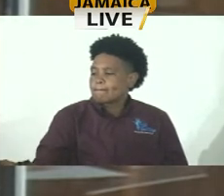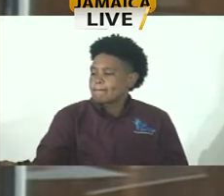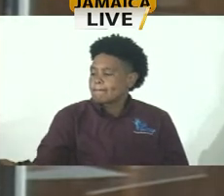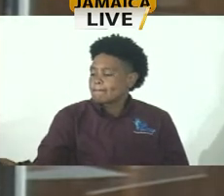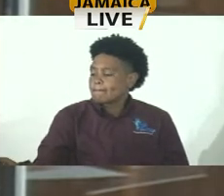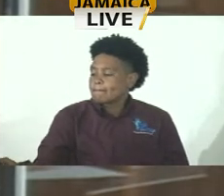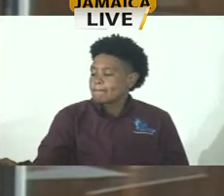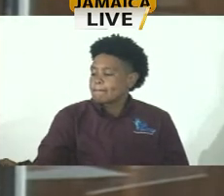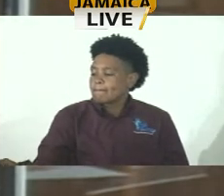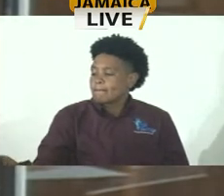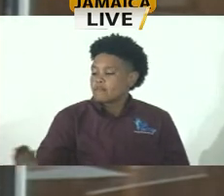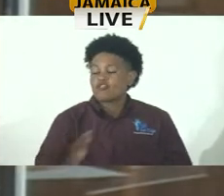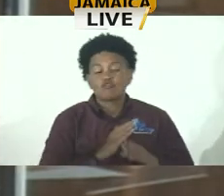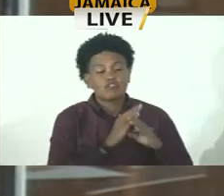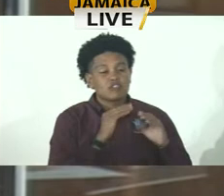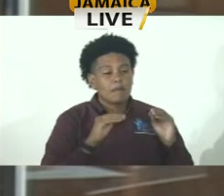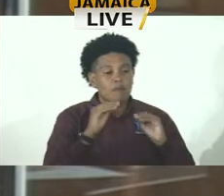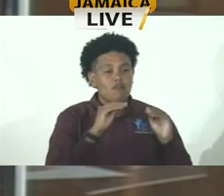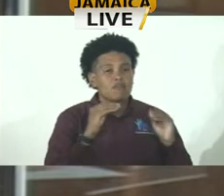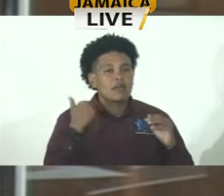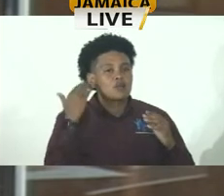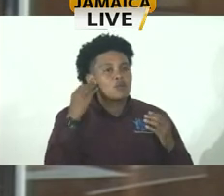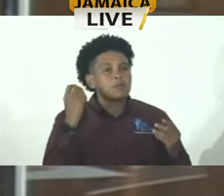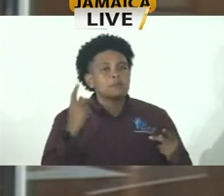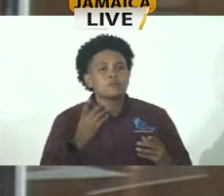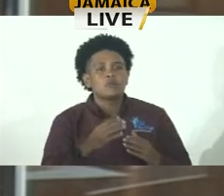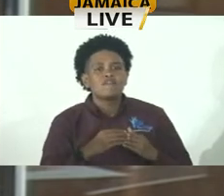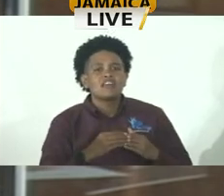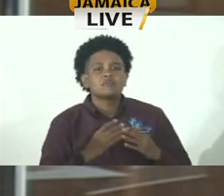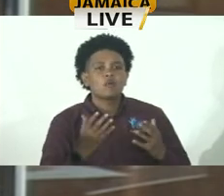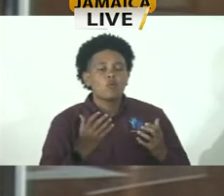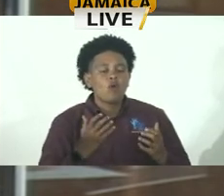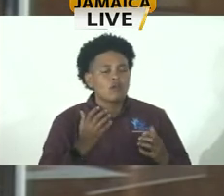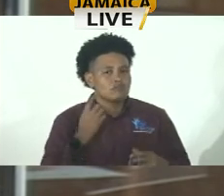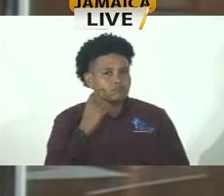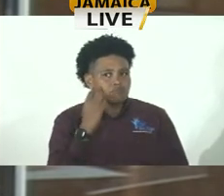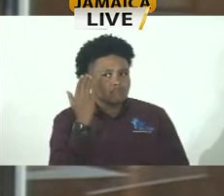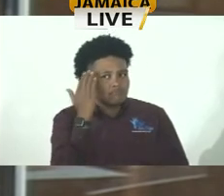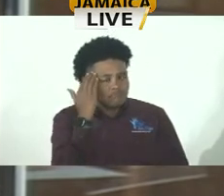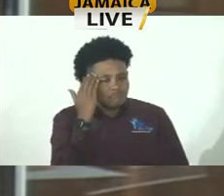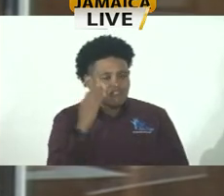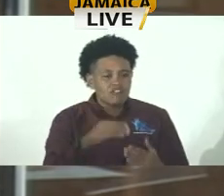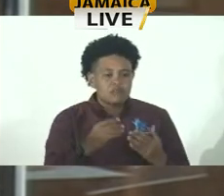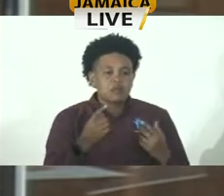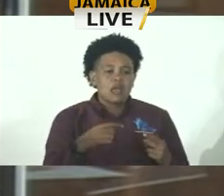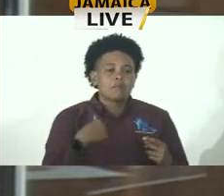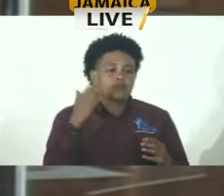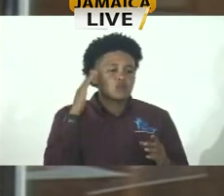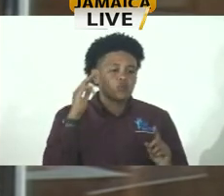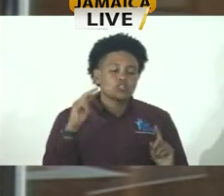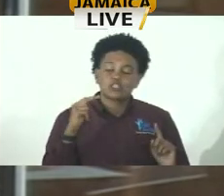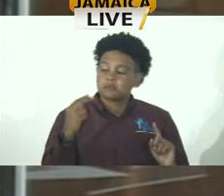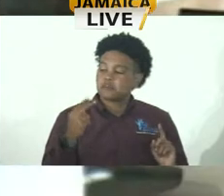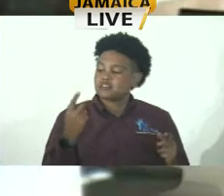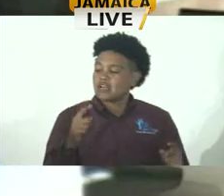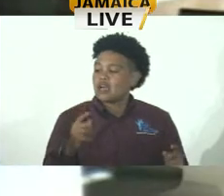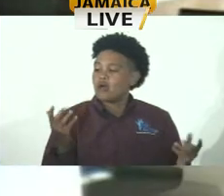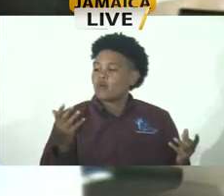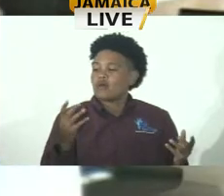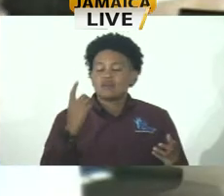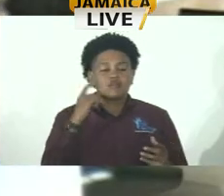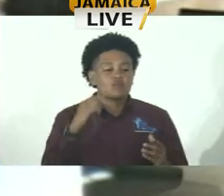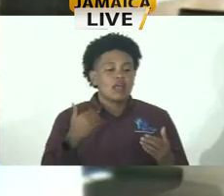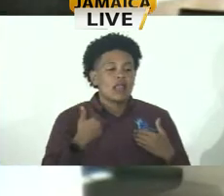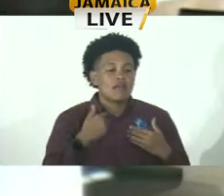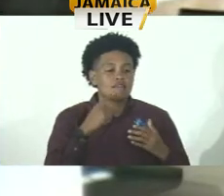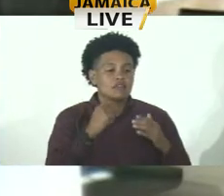hours of the curfew i know for example there's a view that having